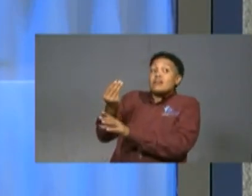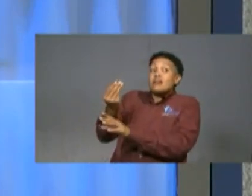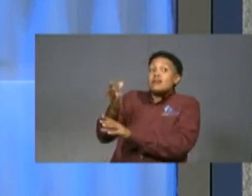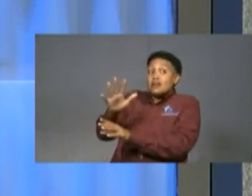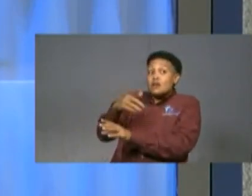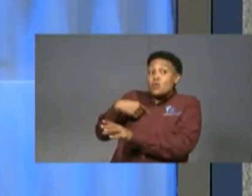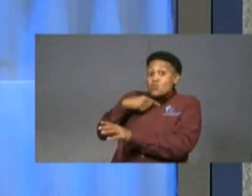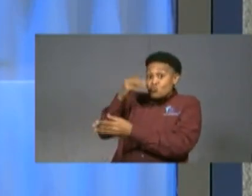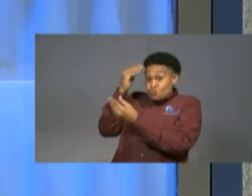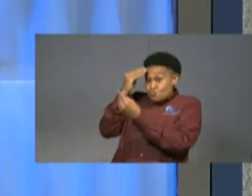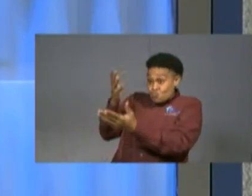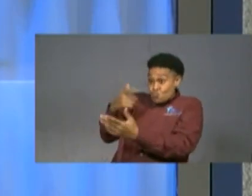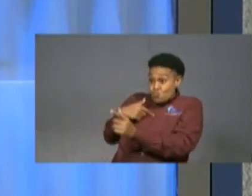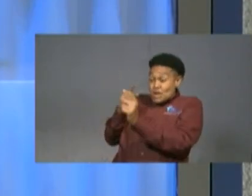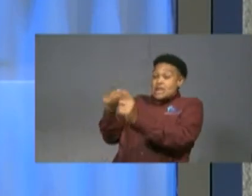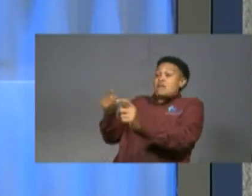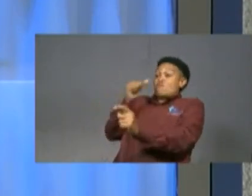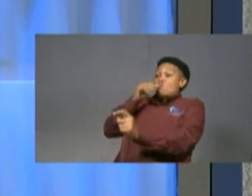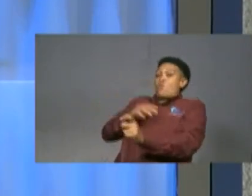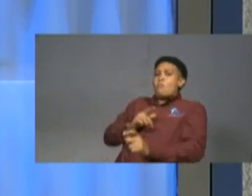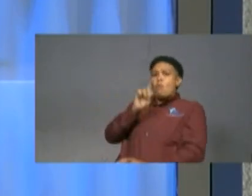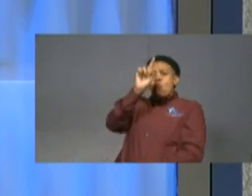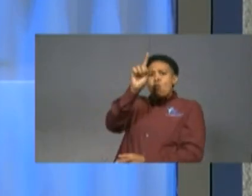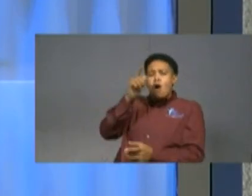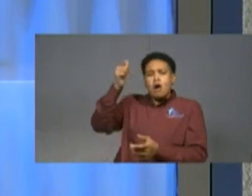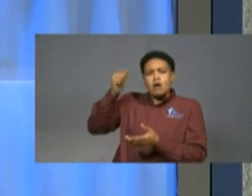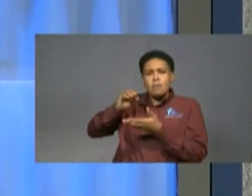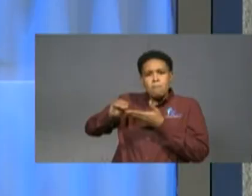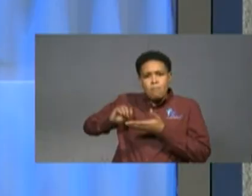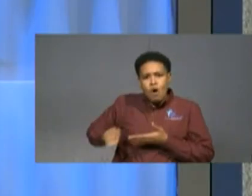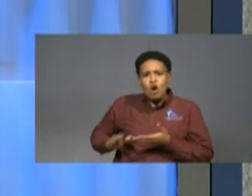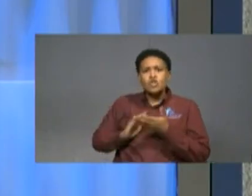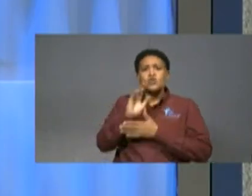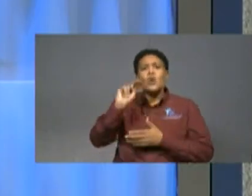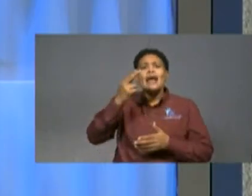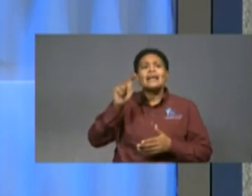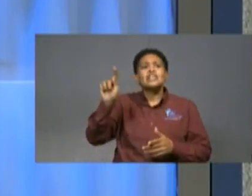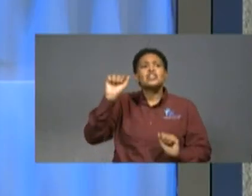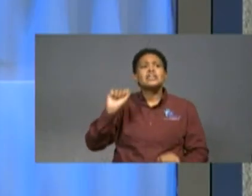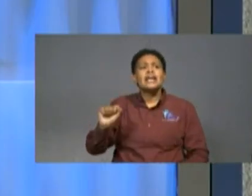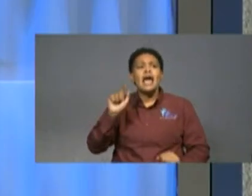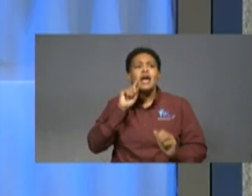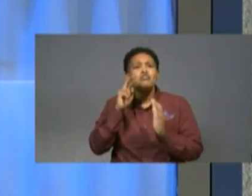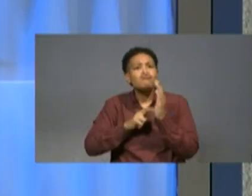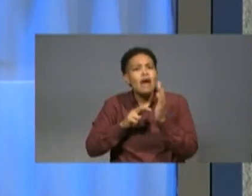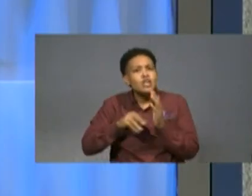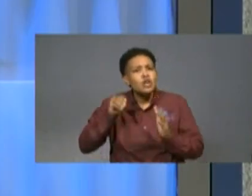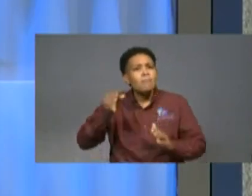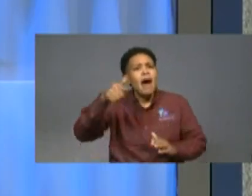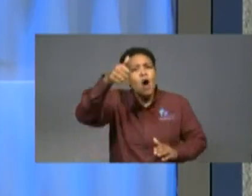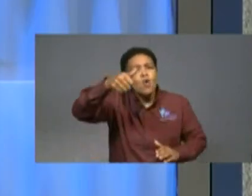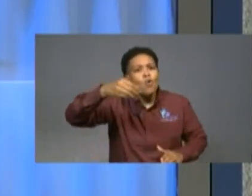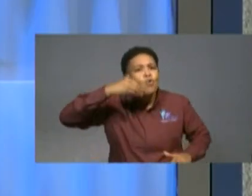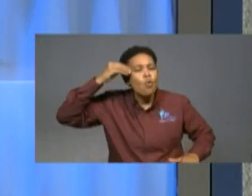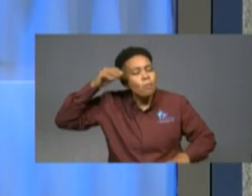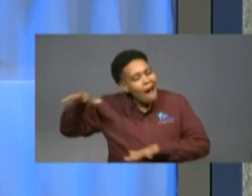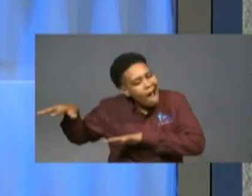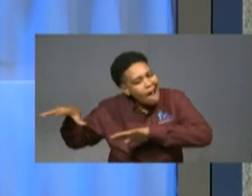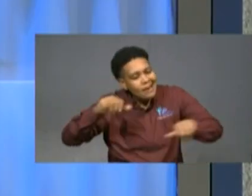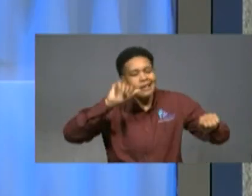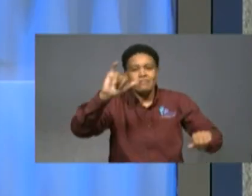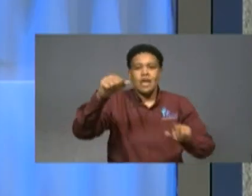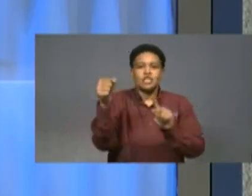a single income mortgage through the NHT so that they can rent to buy their own home and get out of that